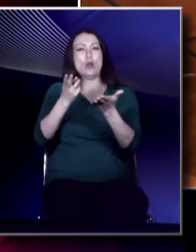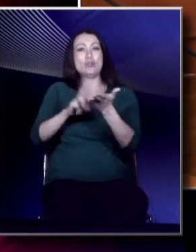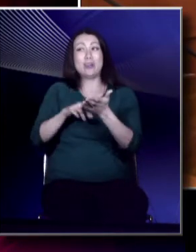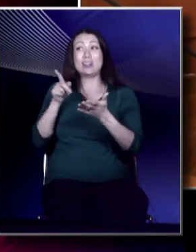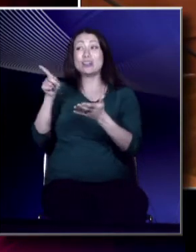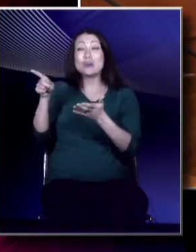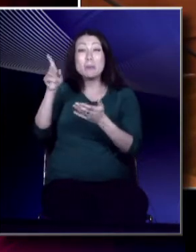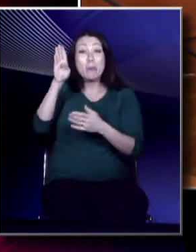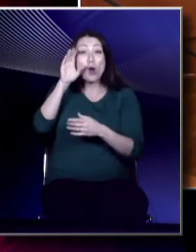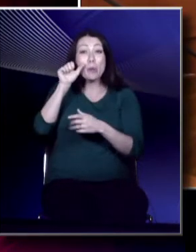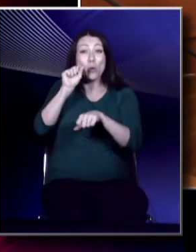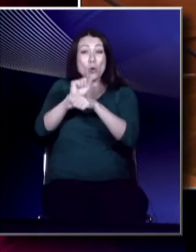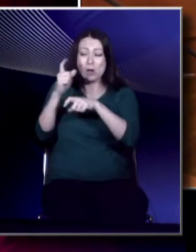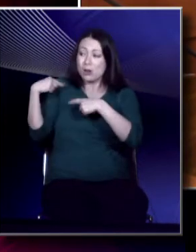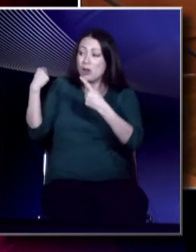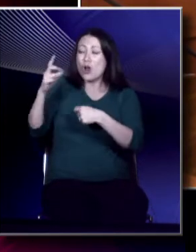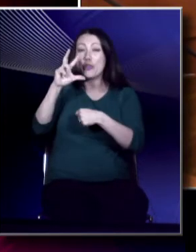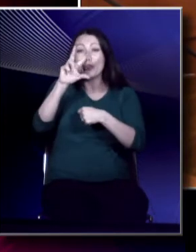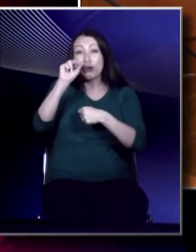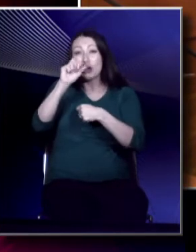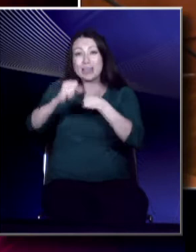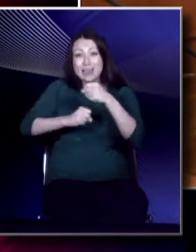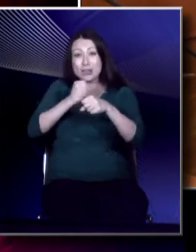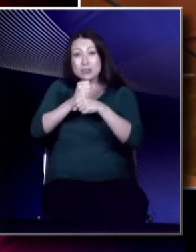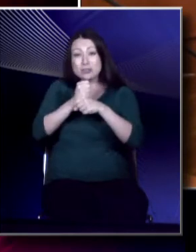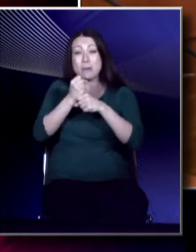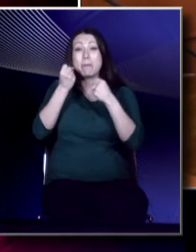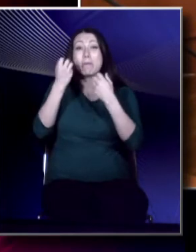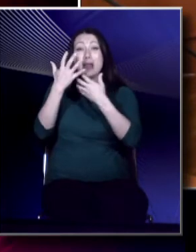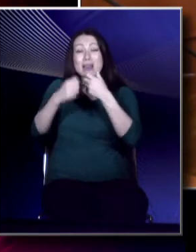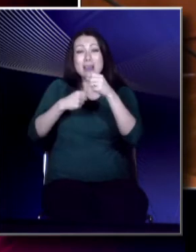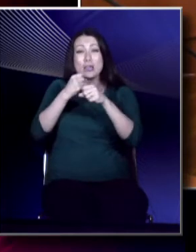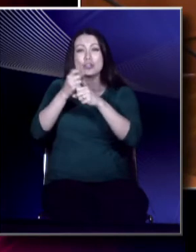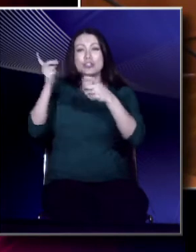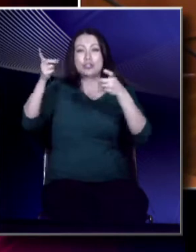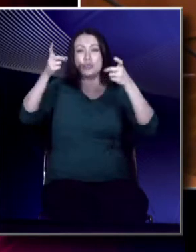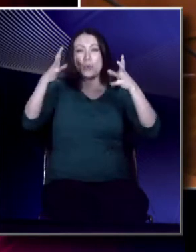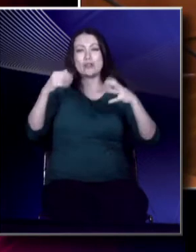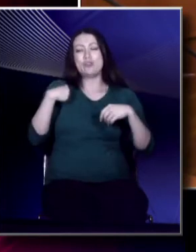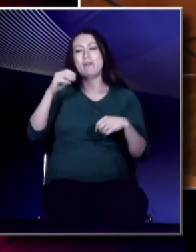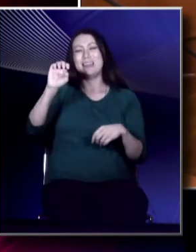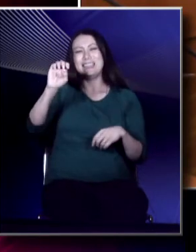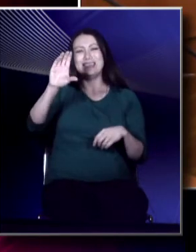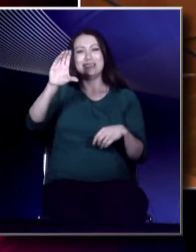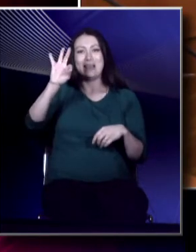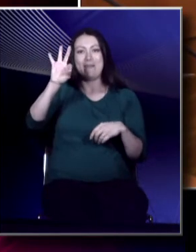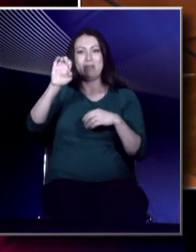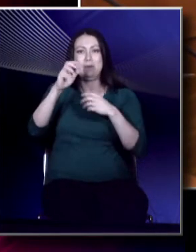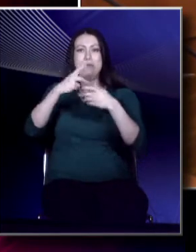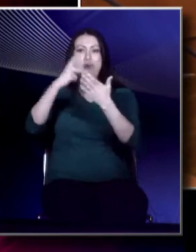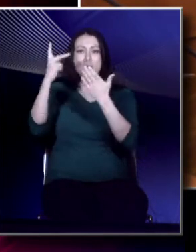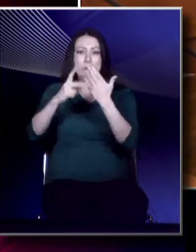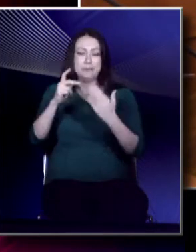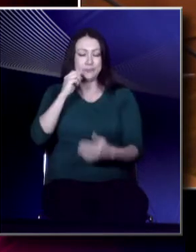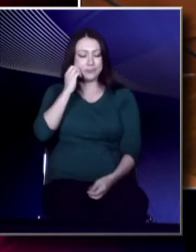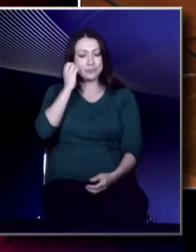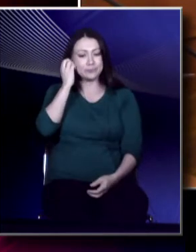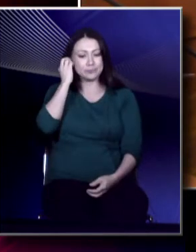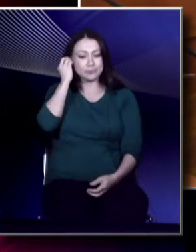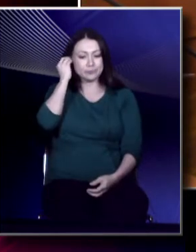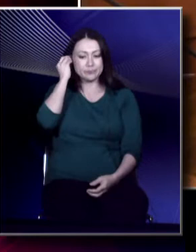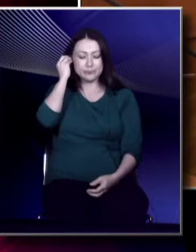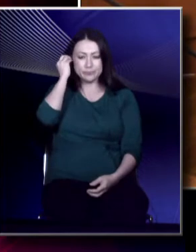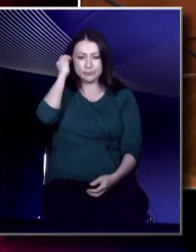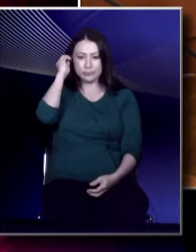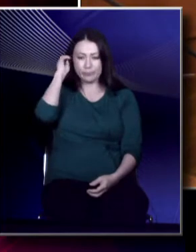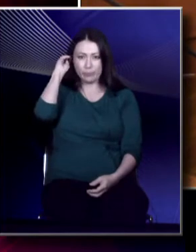years. The last several years have been in the capacity as director of the early childhood programs. In this position, she